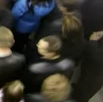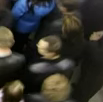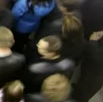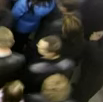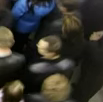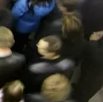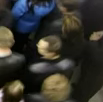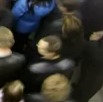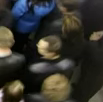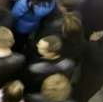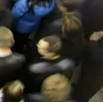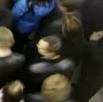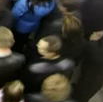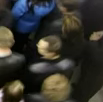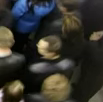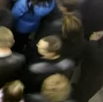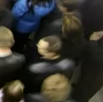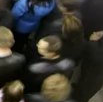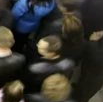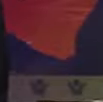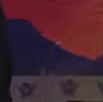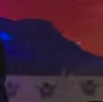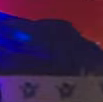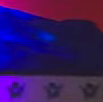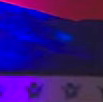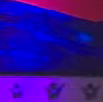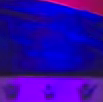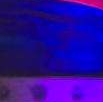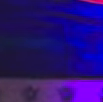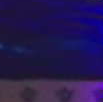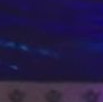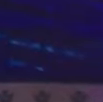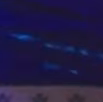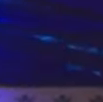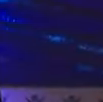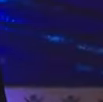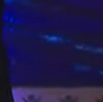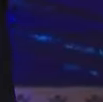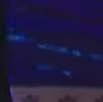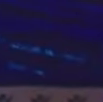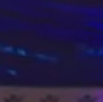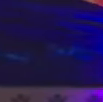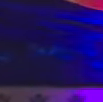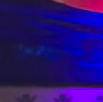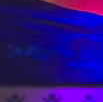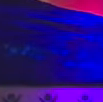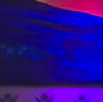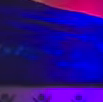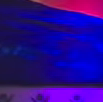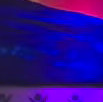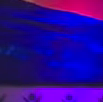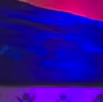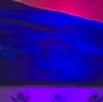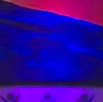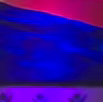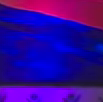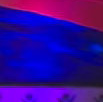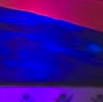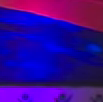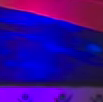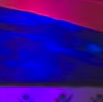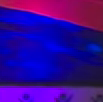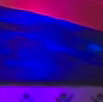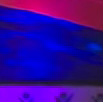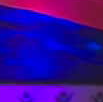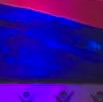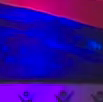the mark in their right hand or in their foreheads. What is the mark in the right hand? What does that symbolize? It symbolizes pressure. So